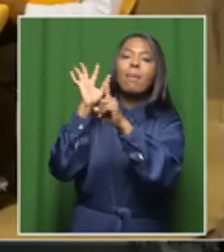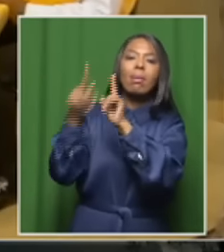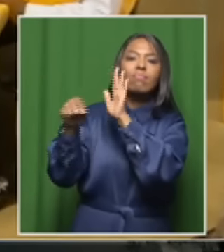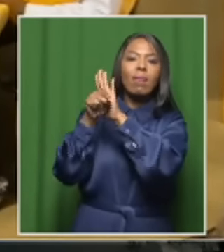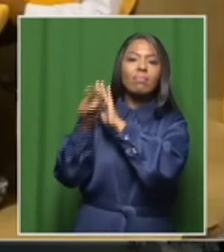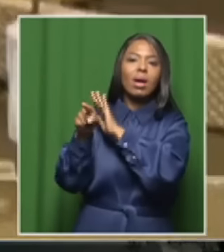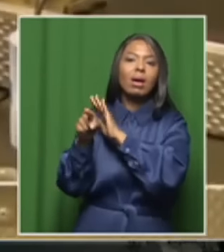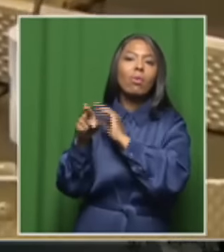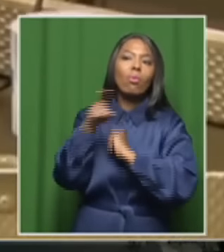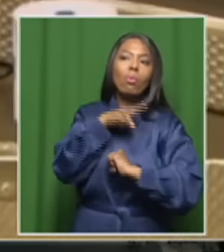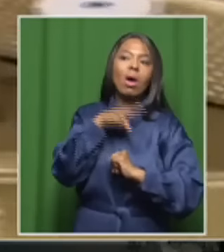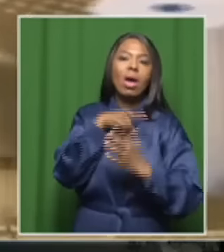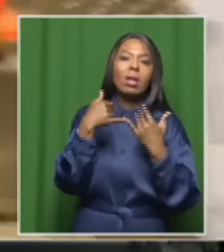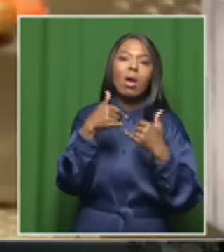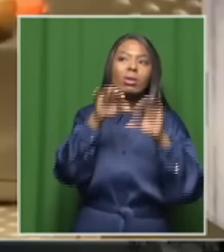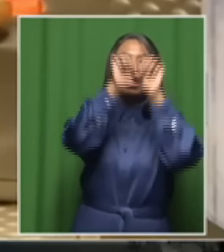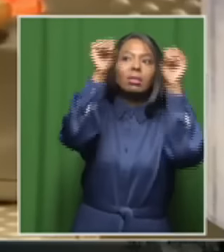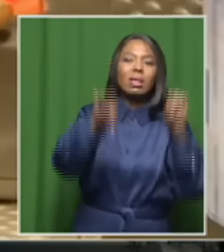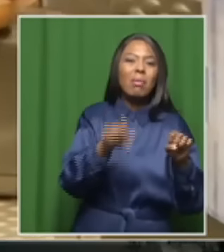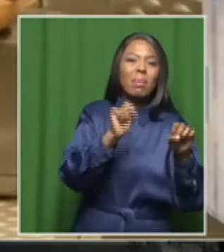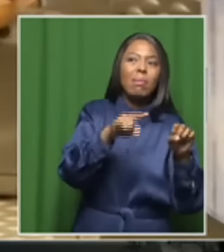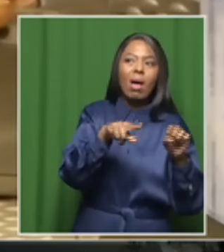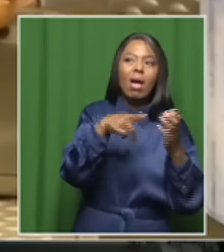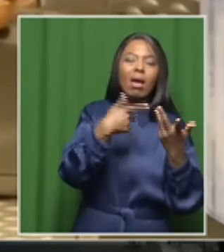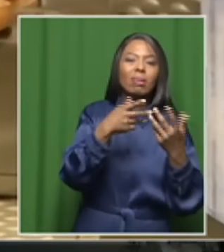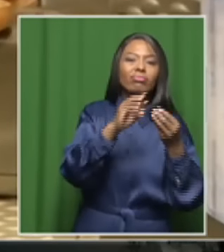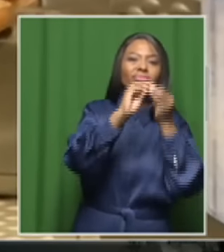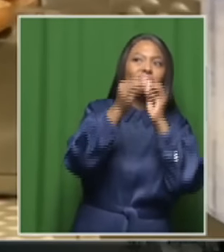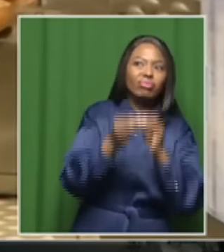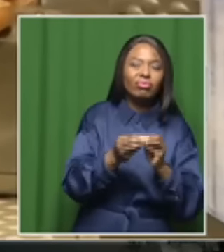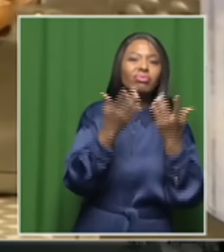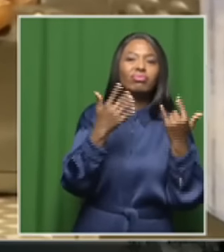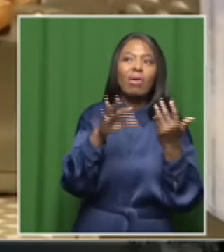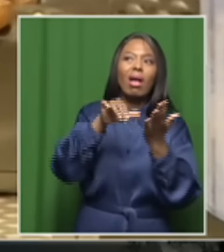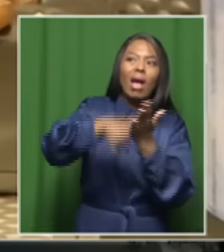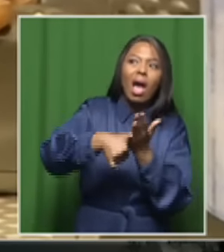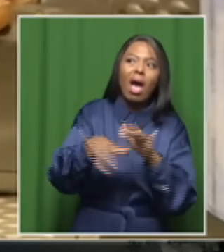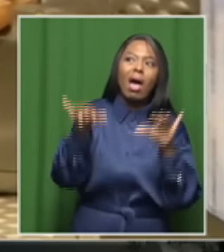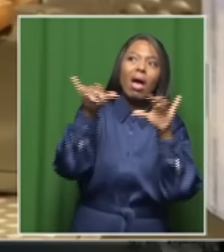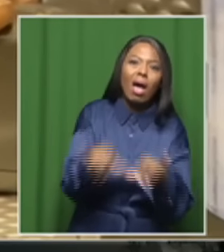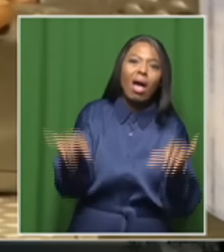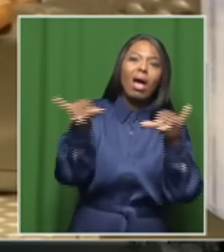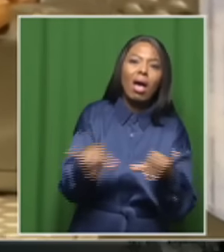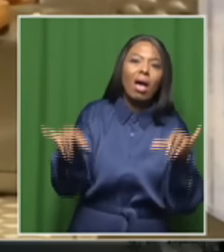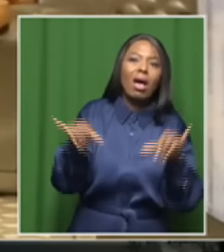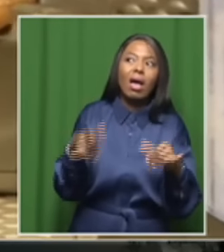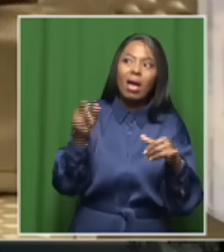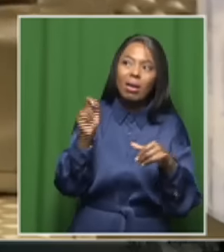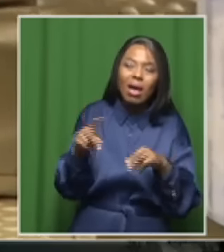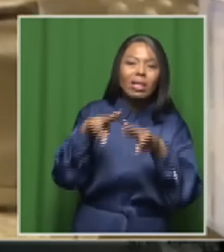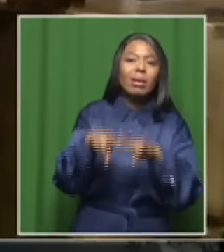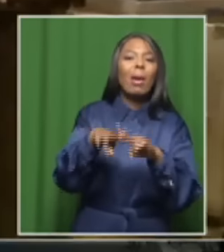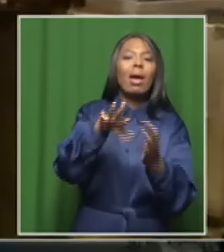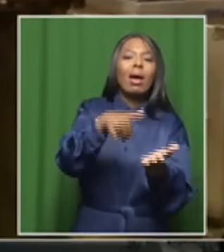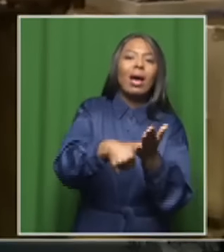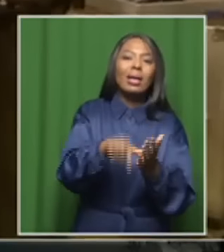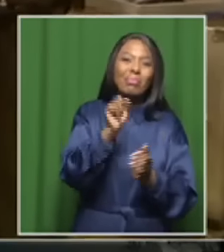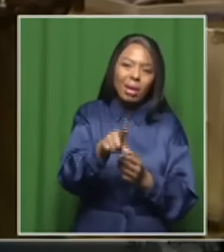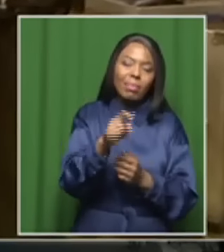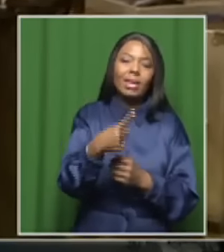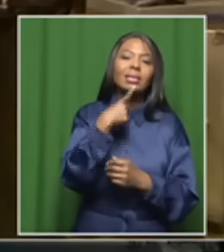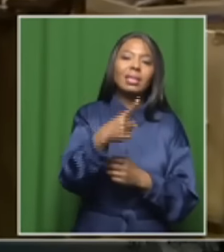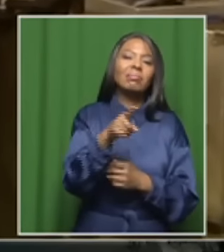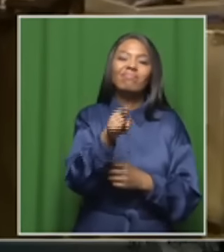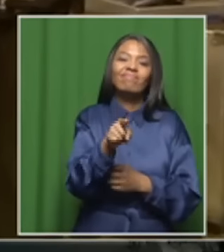kept away from the grants they depend on for their very livelihoods. So that is where the unachievable comes